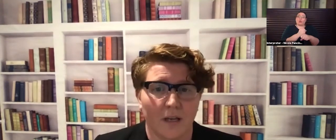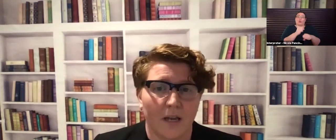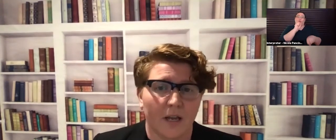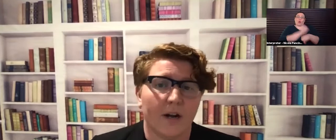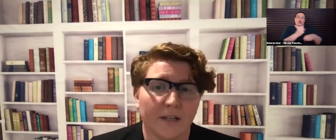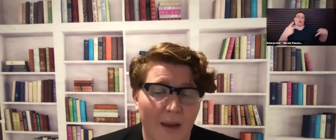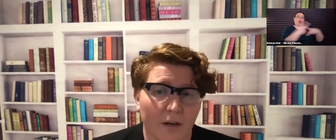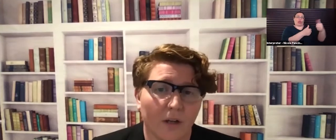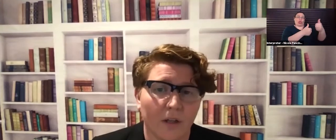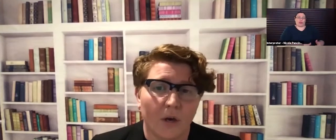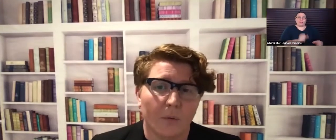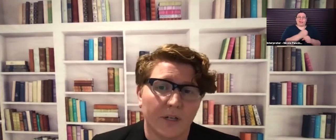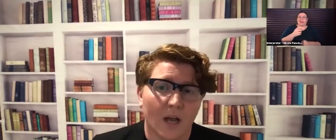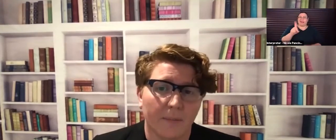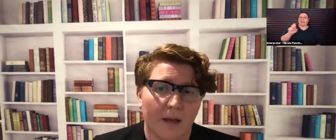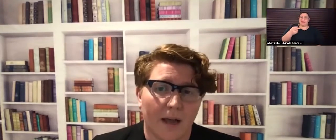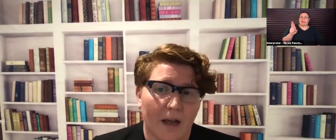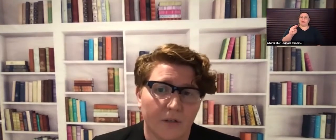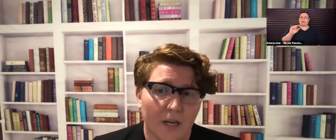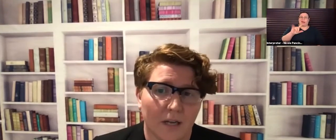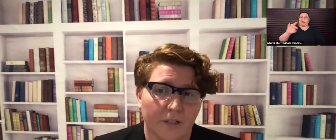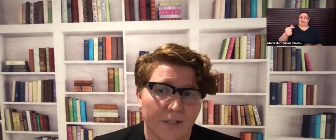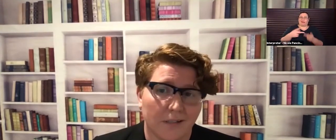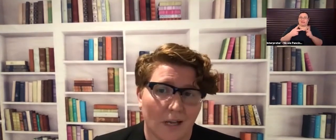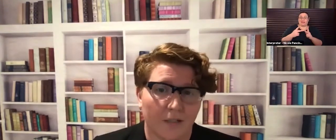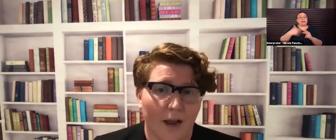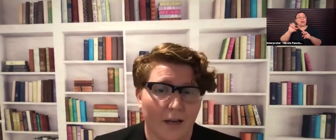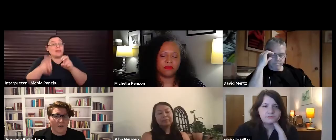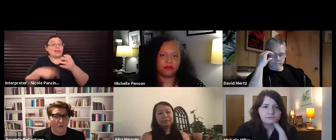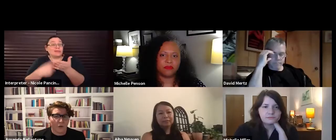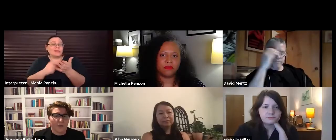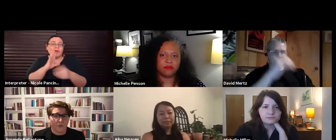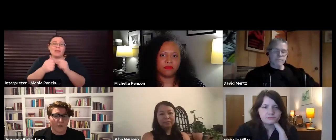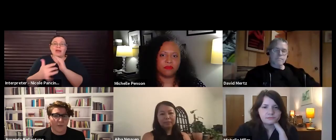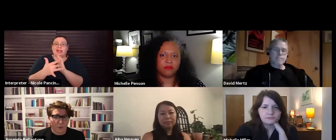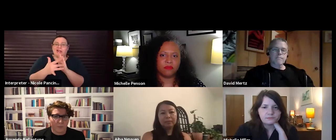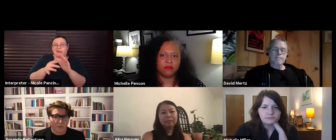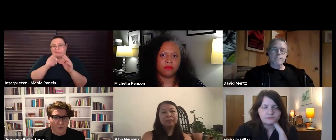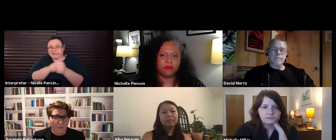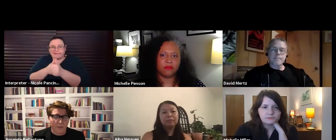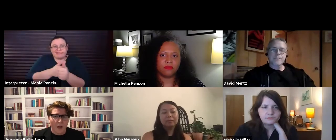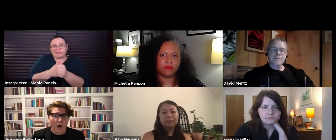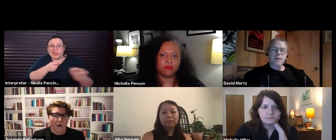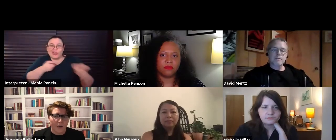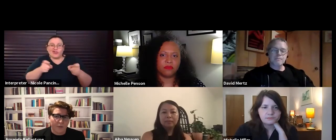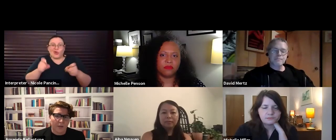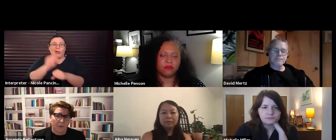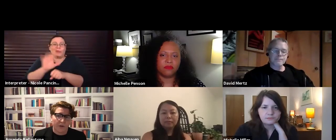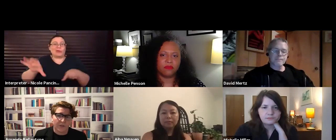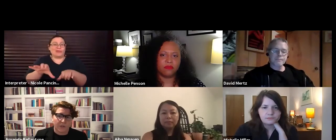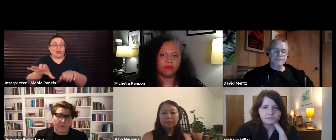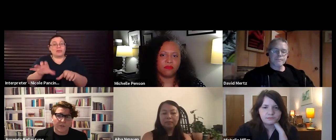conditions. In our next panel, we're going to talk about how new technologies designed to track and control employee performance are